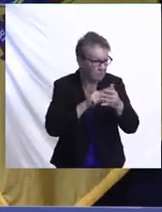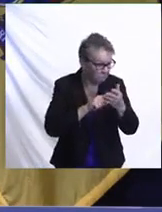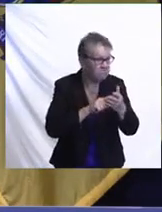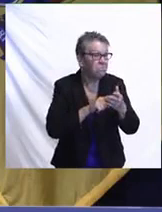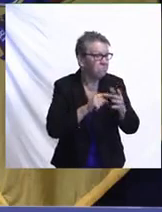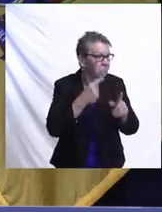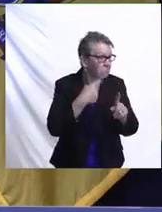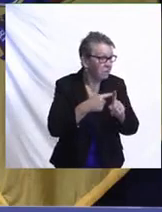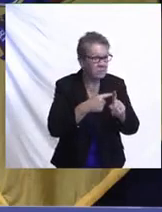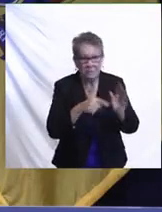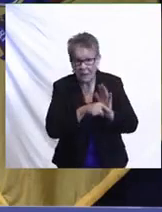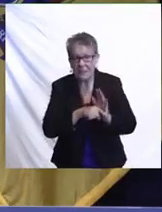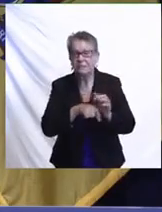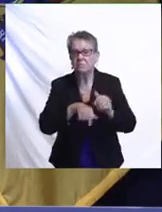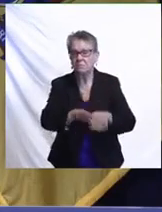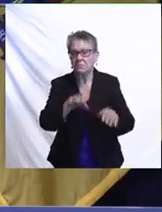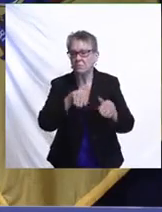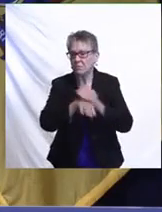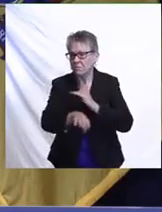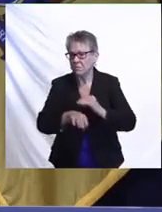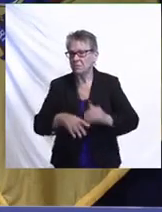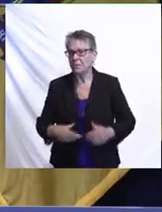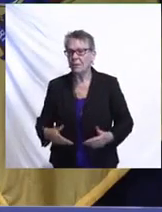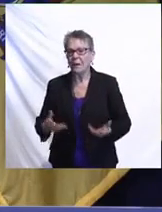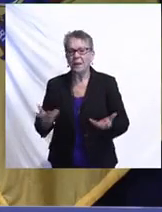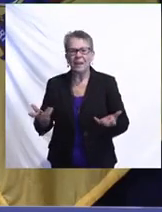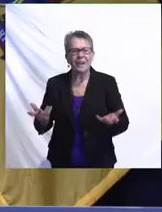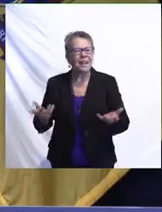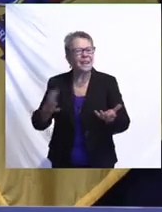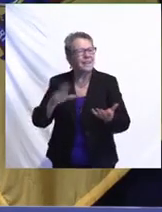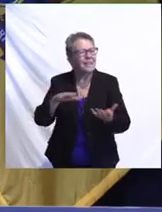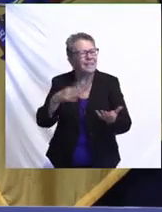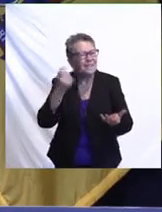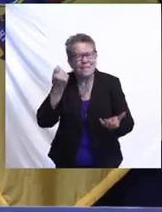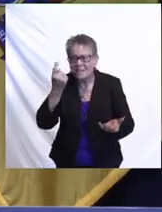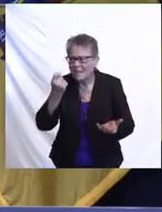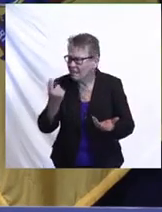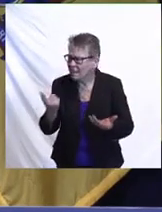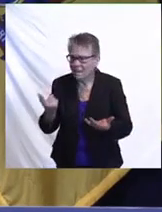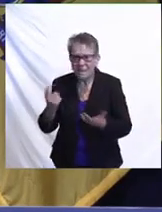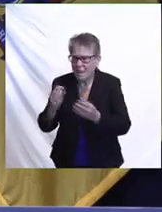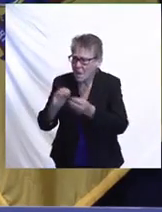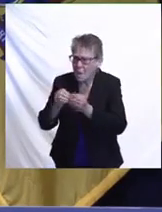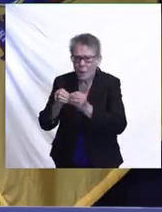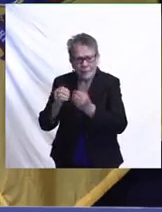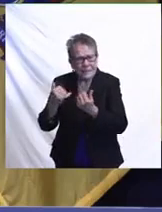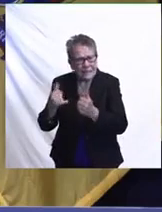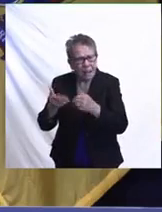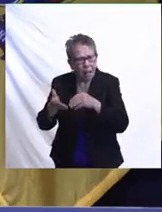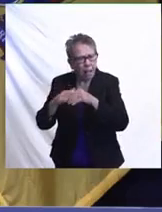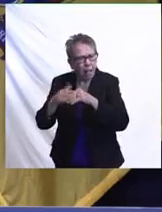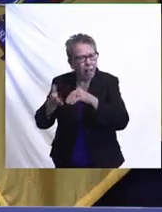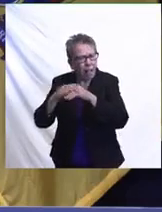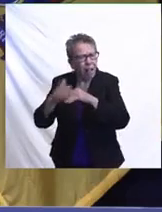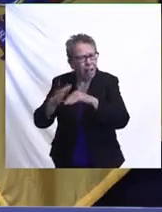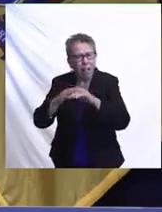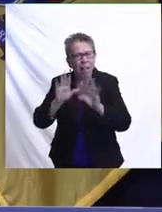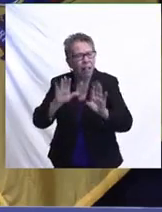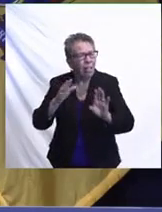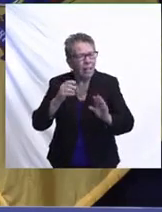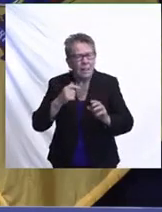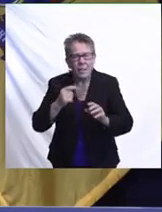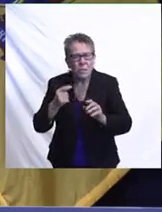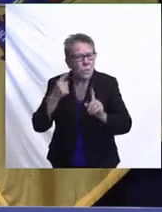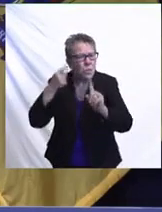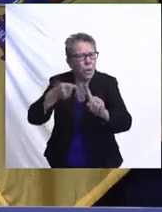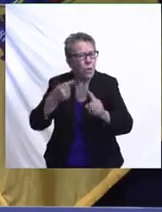up. Come on, man, let's not play politics. This is about keeping people safe and healthy. Good to see you. Let's go to Matt down front here. Matt,